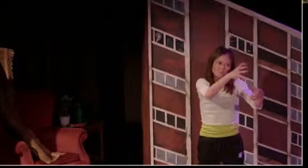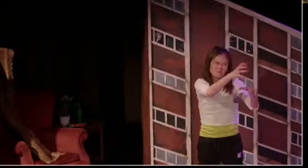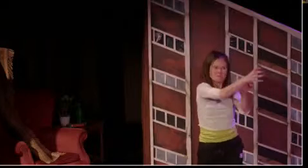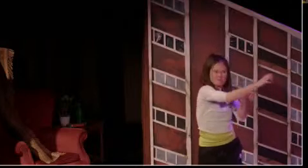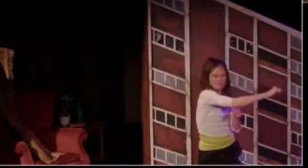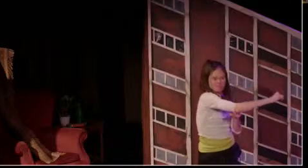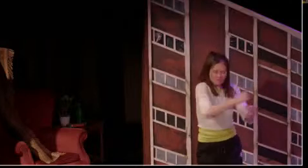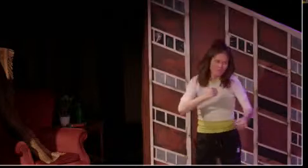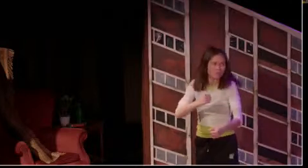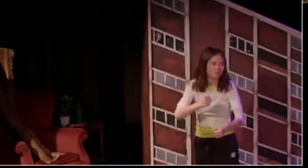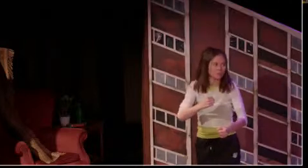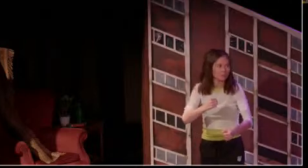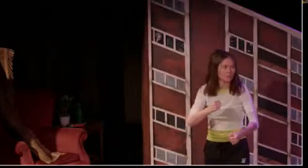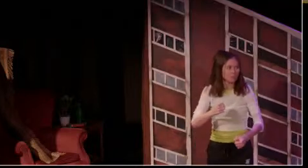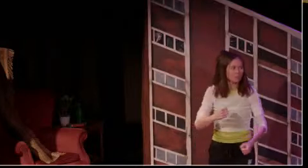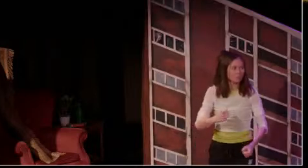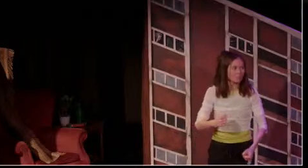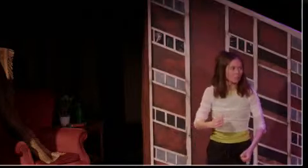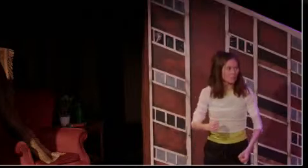are vehement.